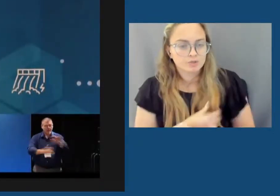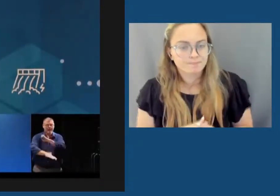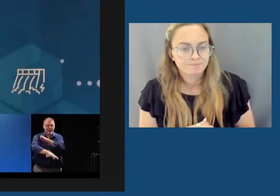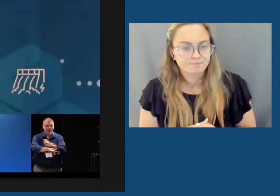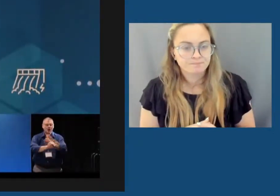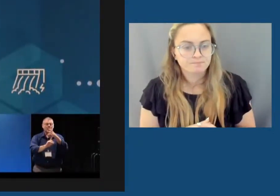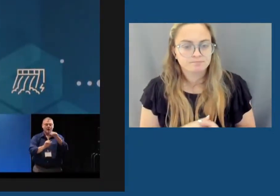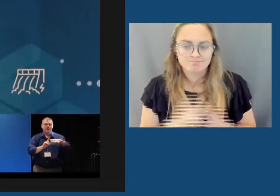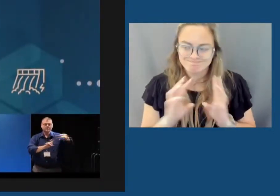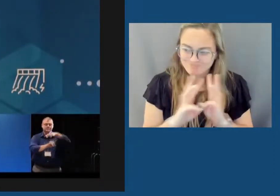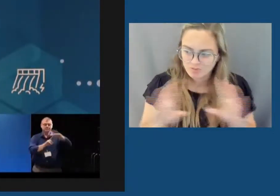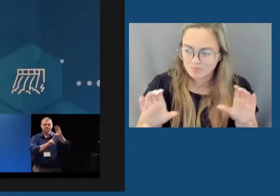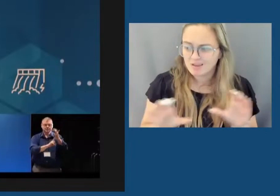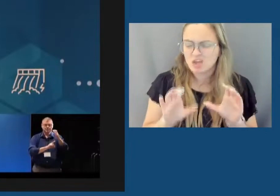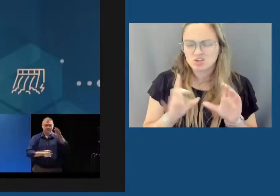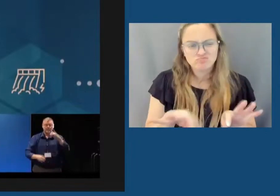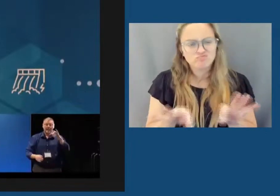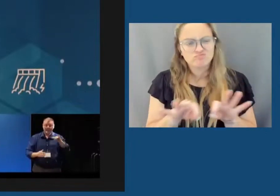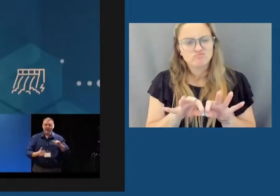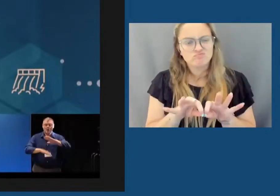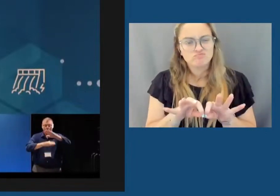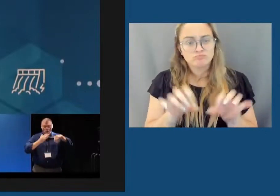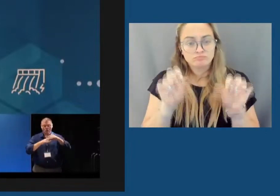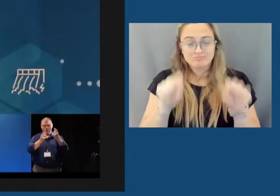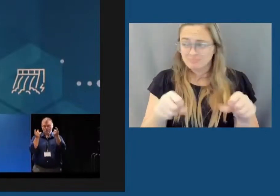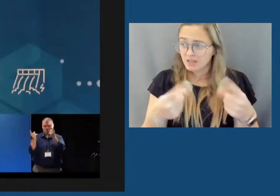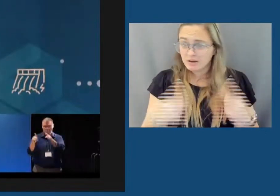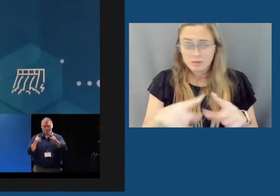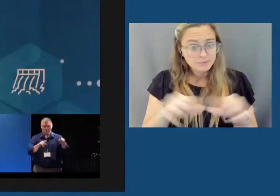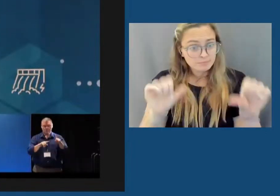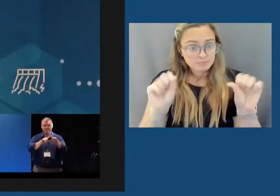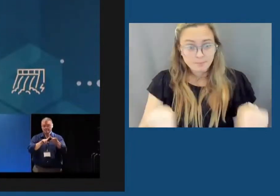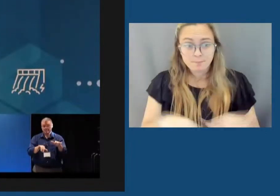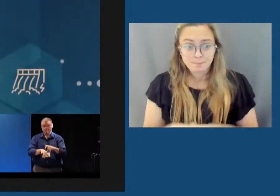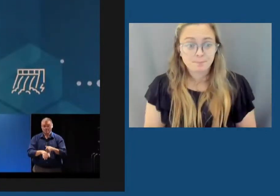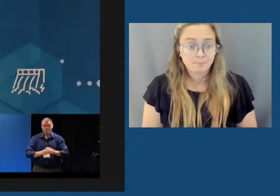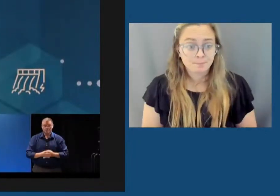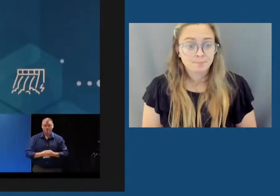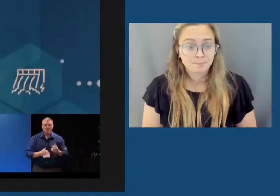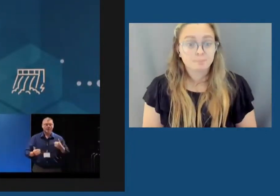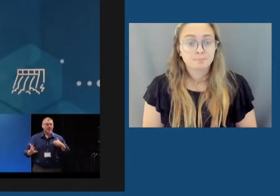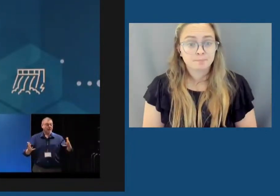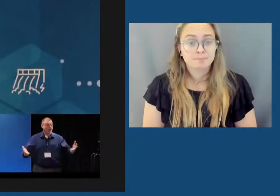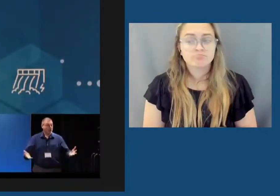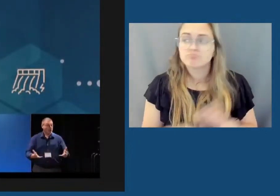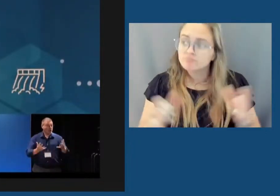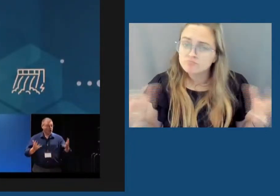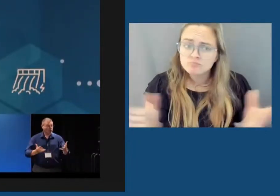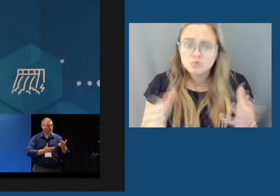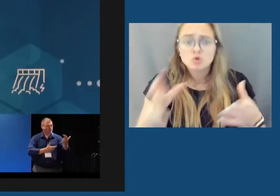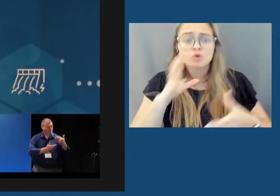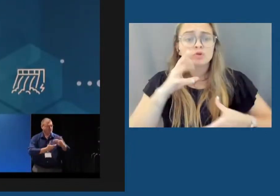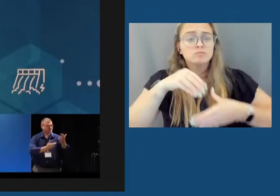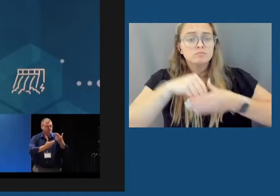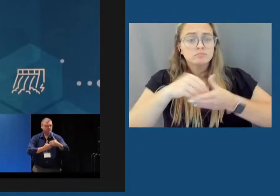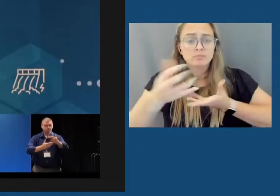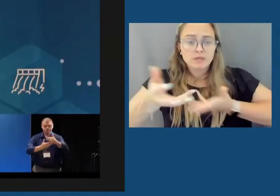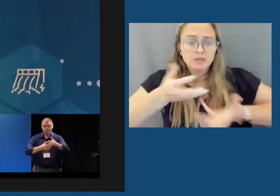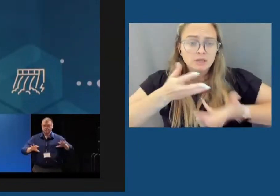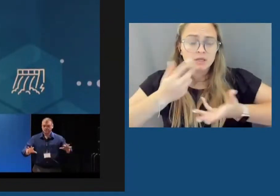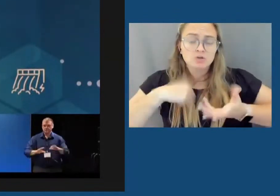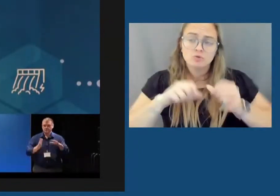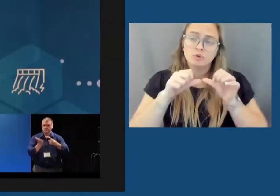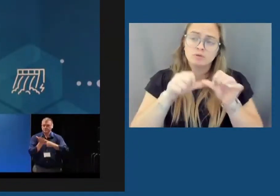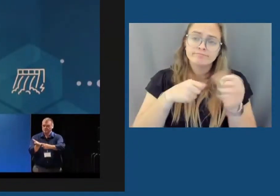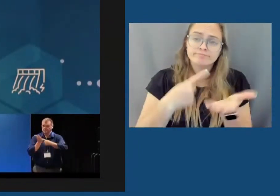action. All of these things can happen at the same time. So I encourage your active participation and engagement as we move through